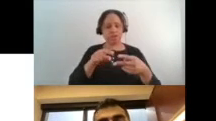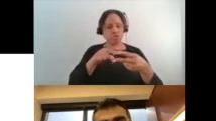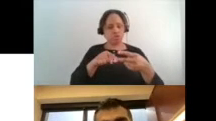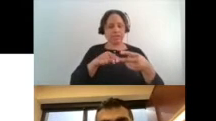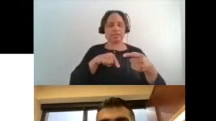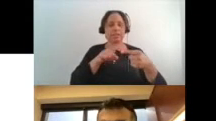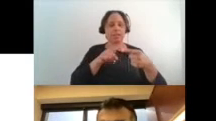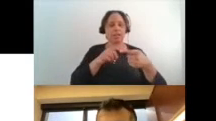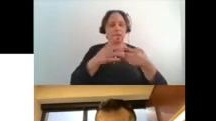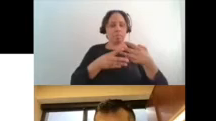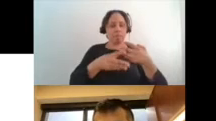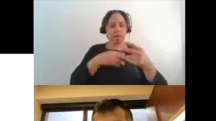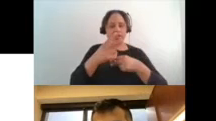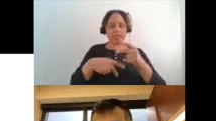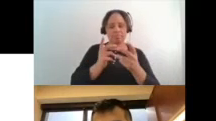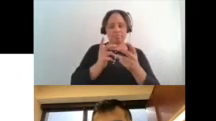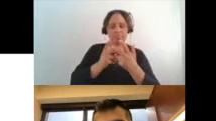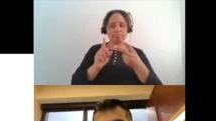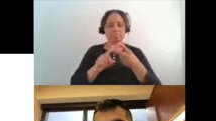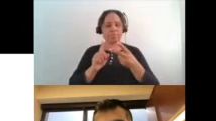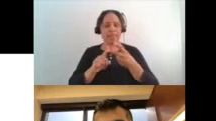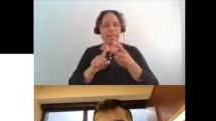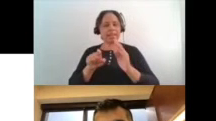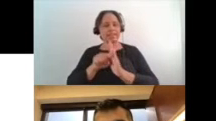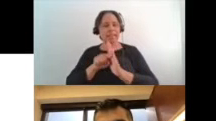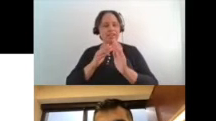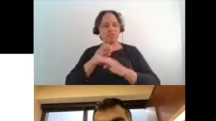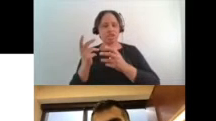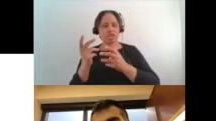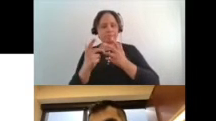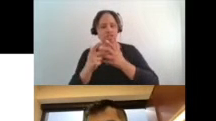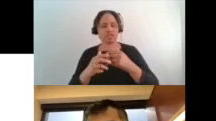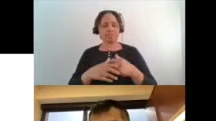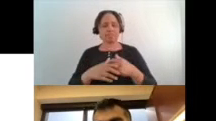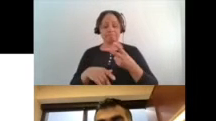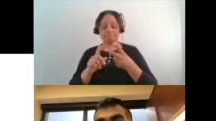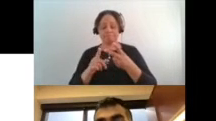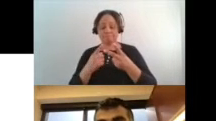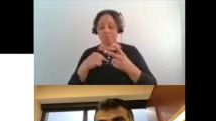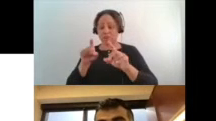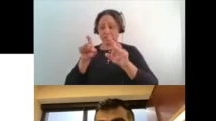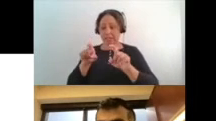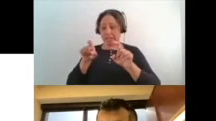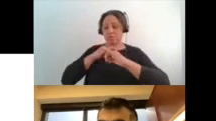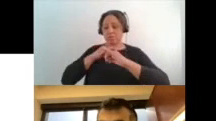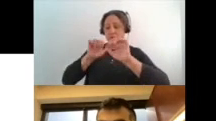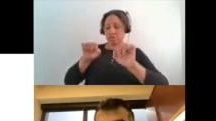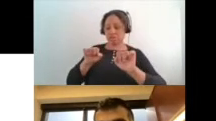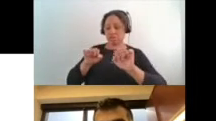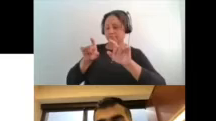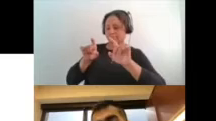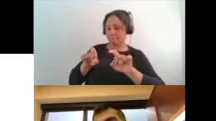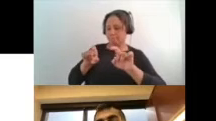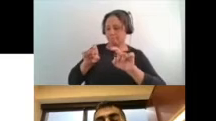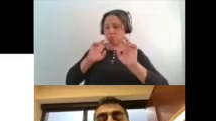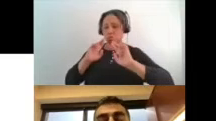what's called a negative cross match. This is where we test your immune system's response to the donor, the person